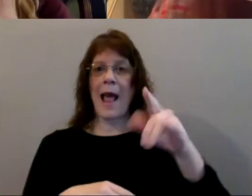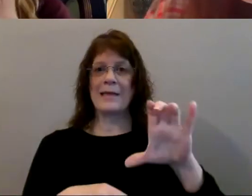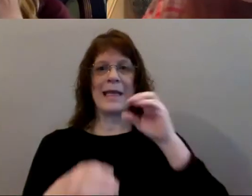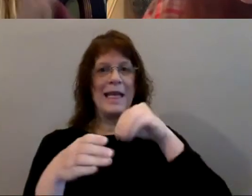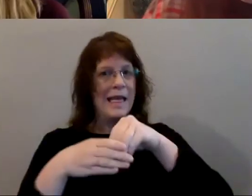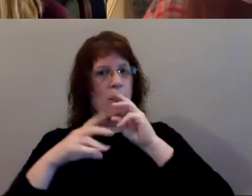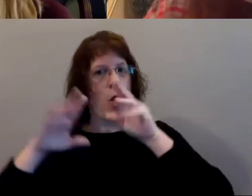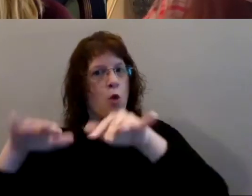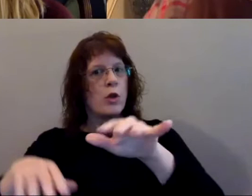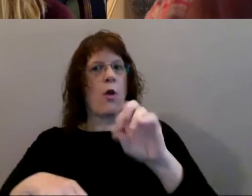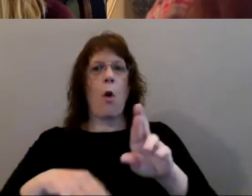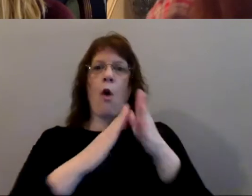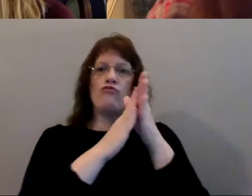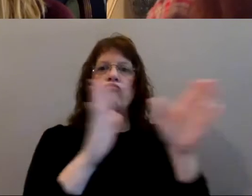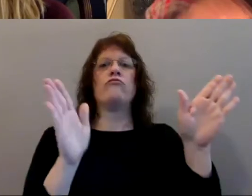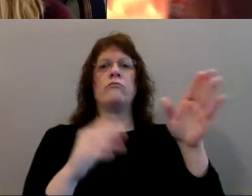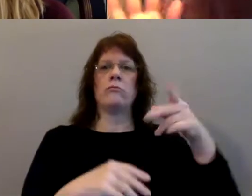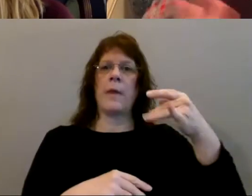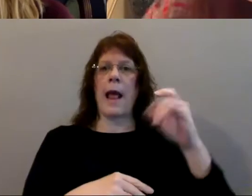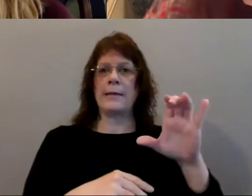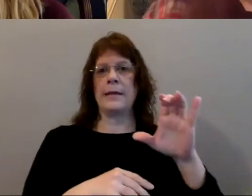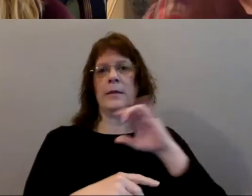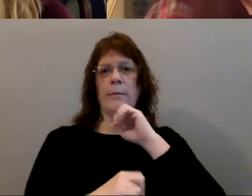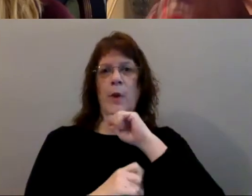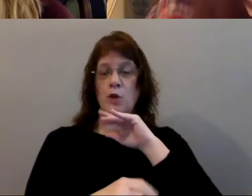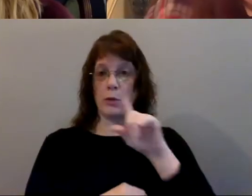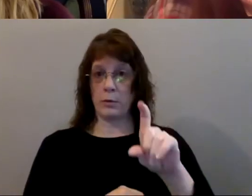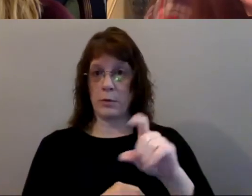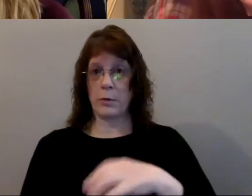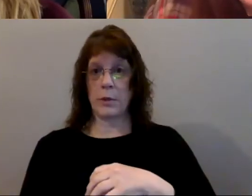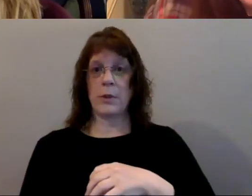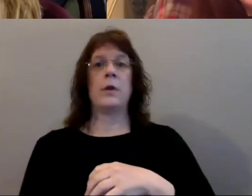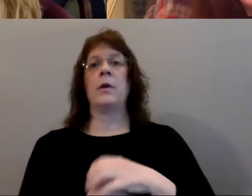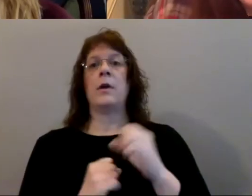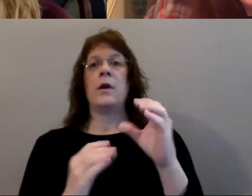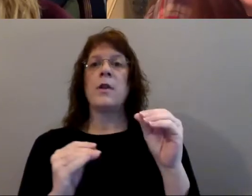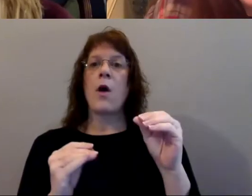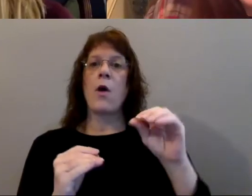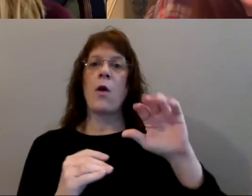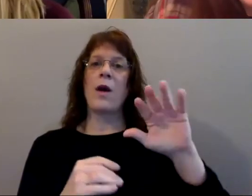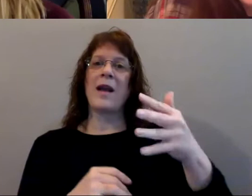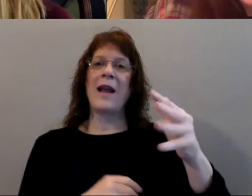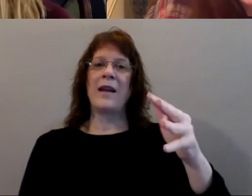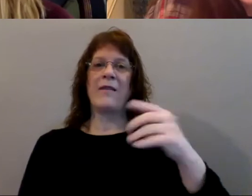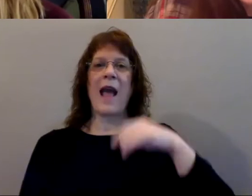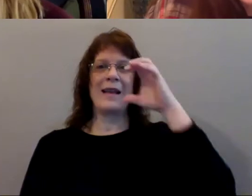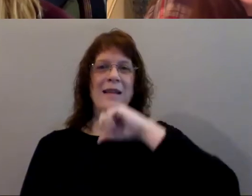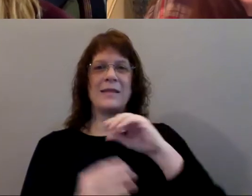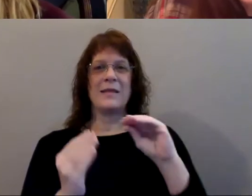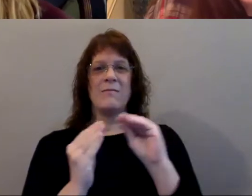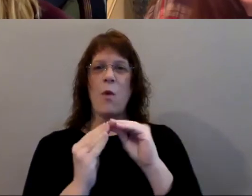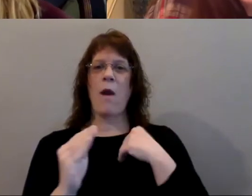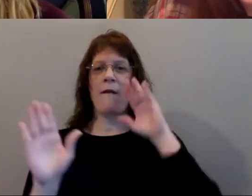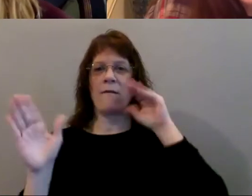you talking about plastic pollution everywhere? So kind of, I guess it's more that I focus